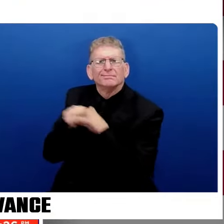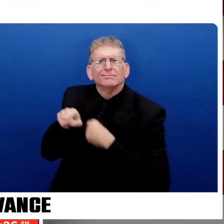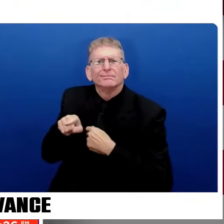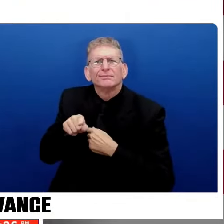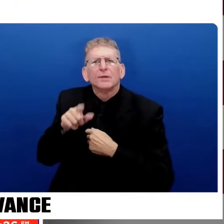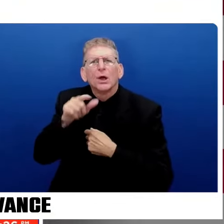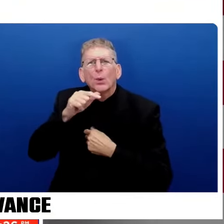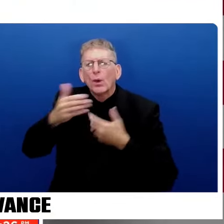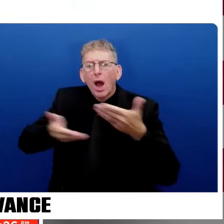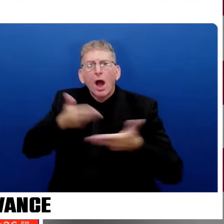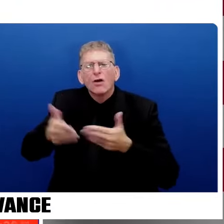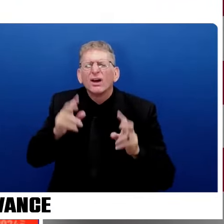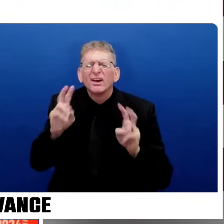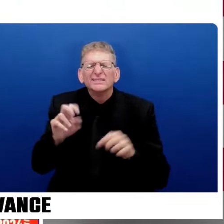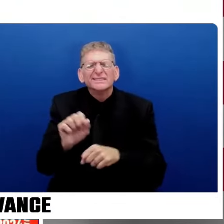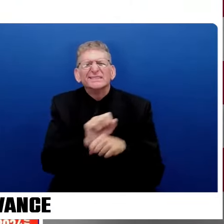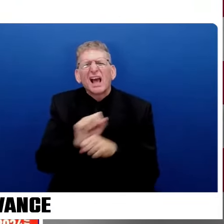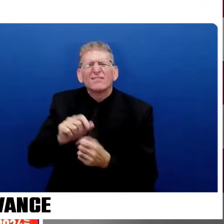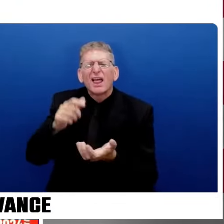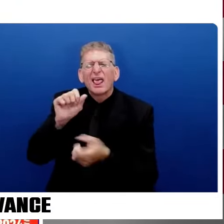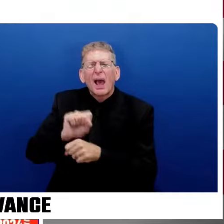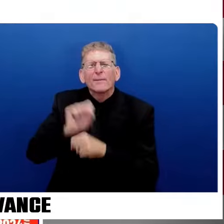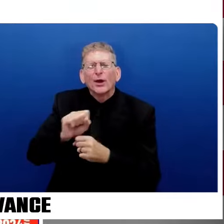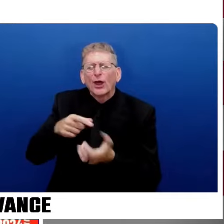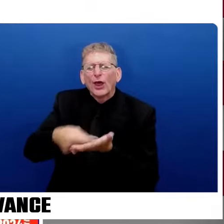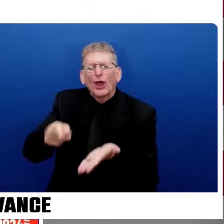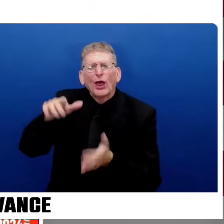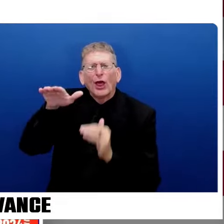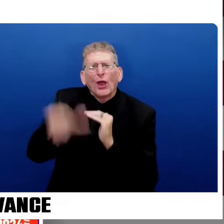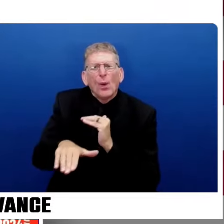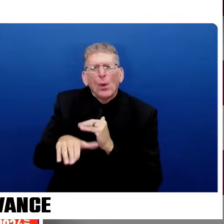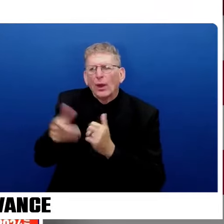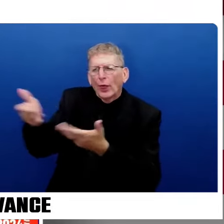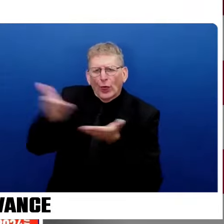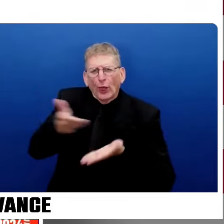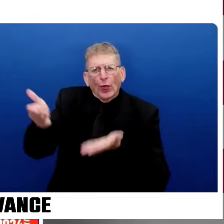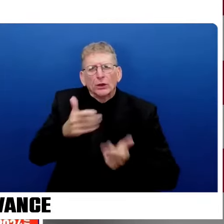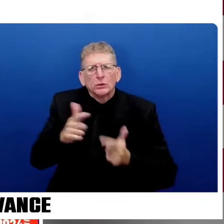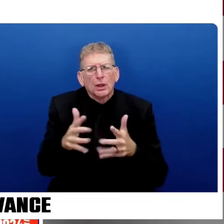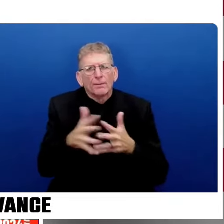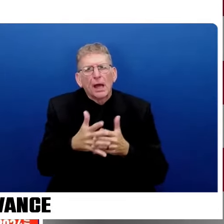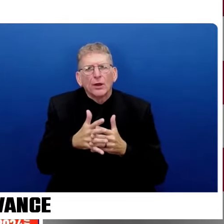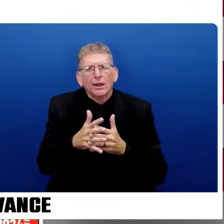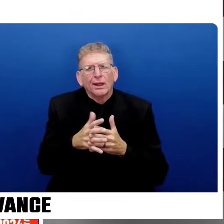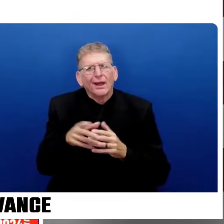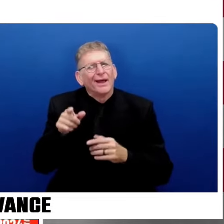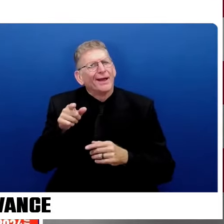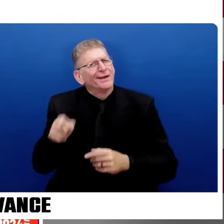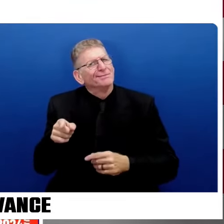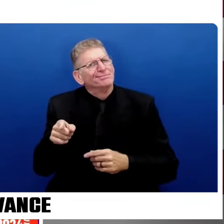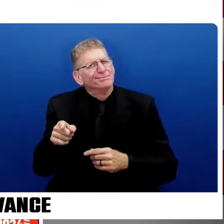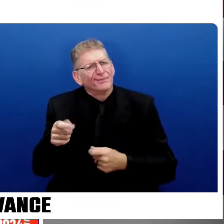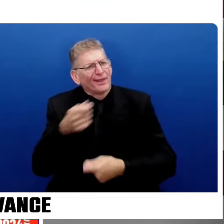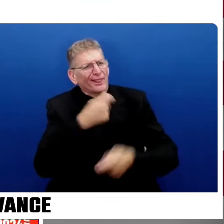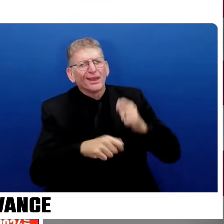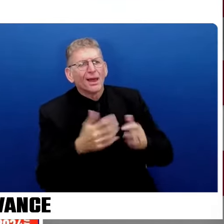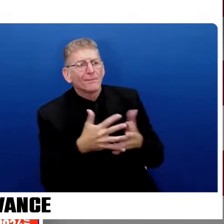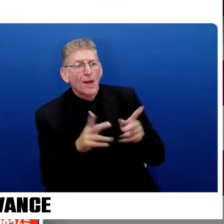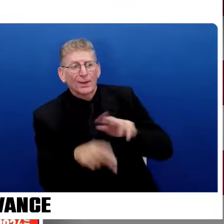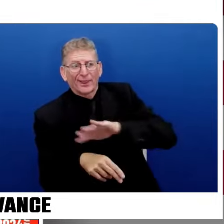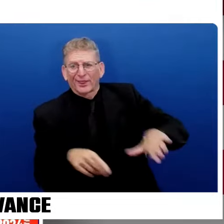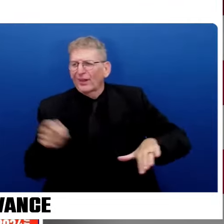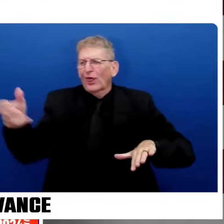undercut the wages of American workers. It's the heart of the Donald Trump economic plan. Cut taxes for American workers and American families. Cut